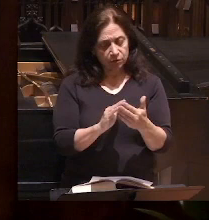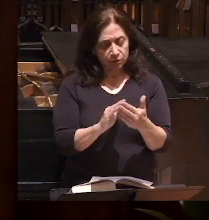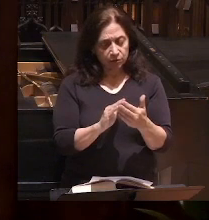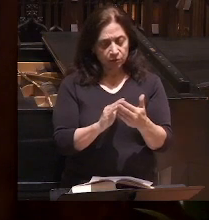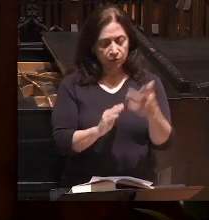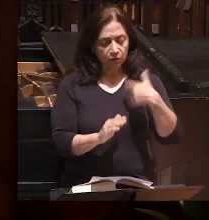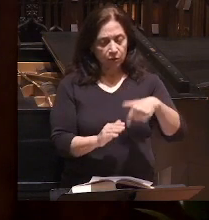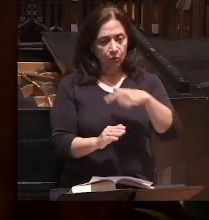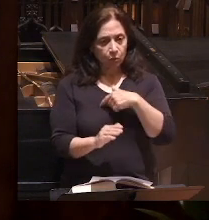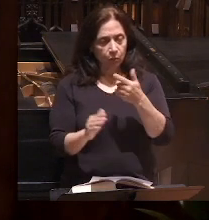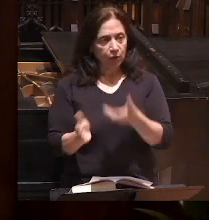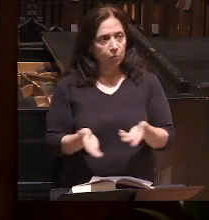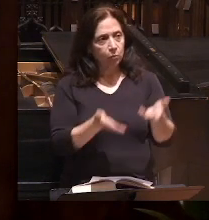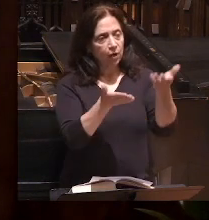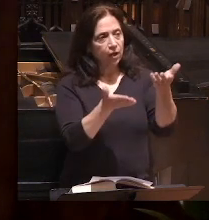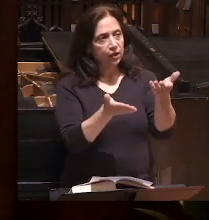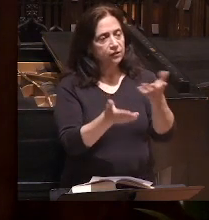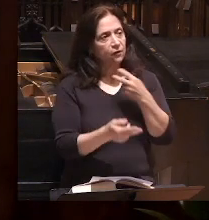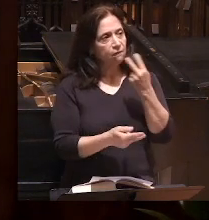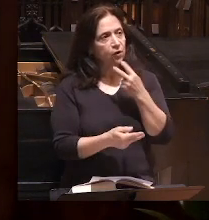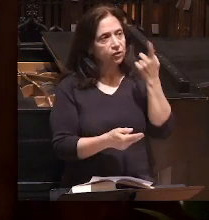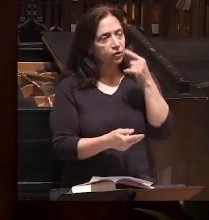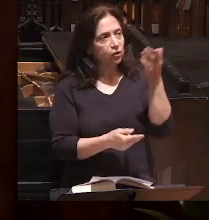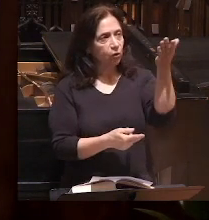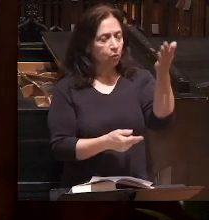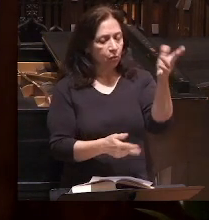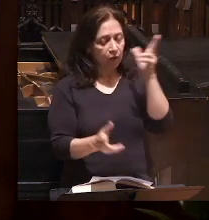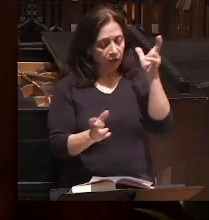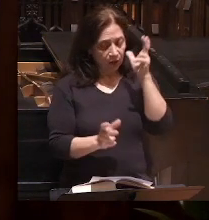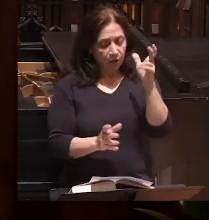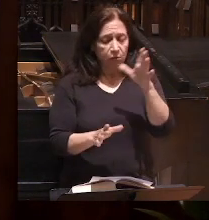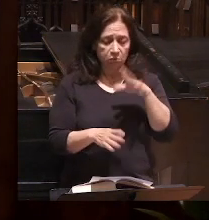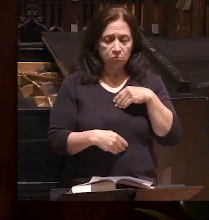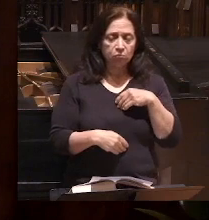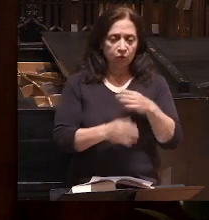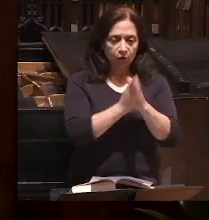in community, we raise now our voices to you. Hear us as we